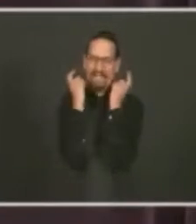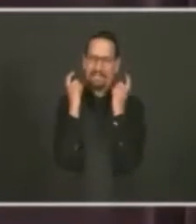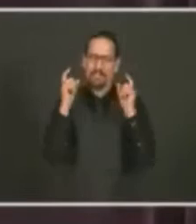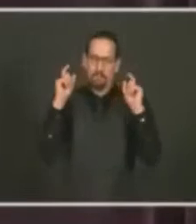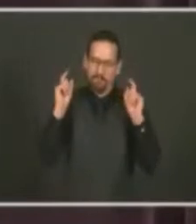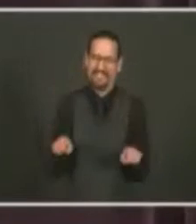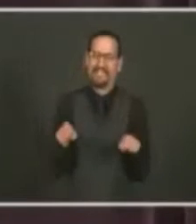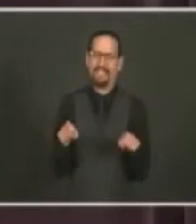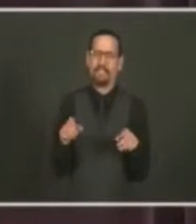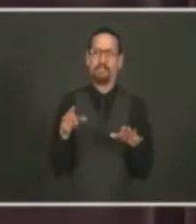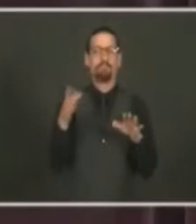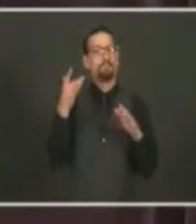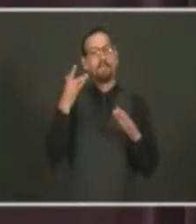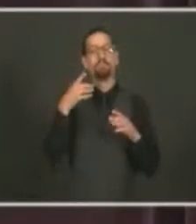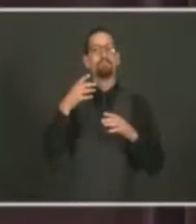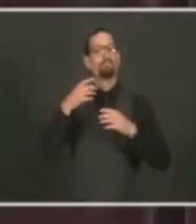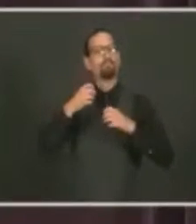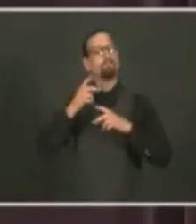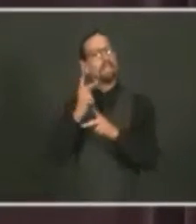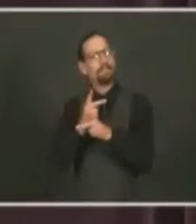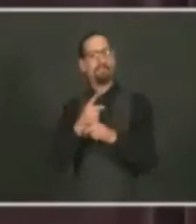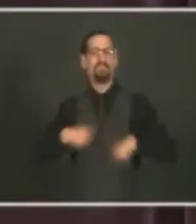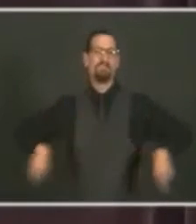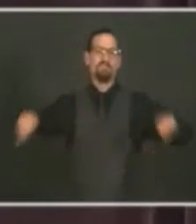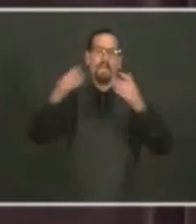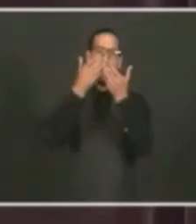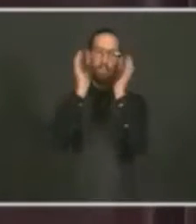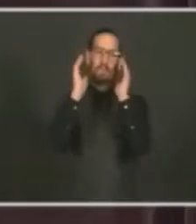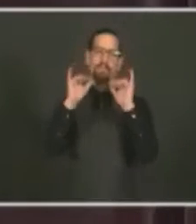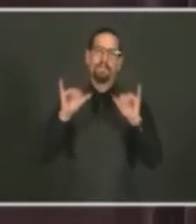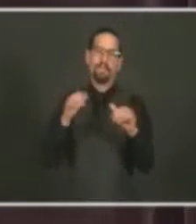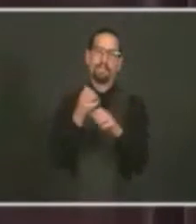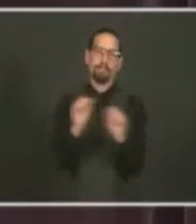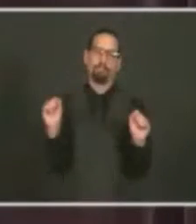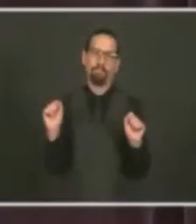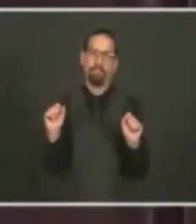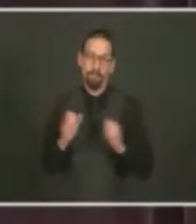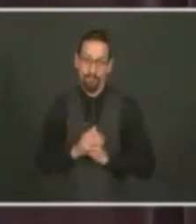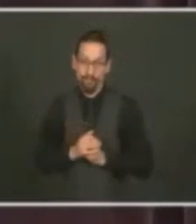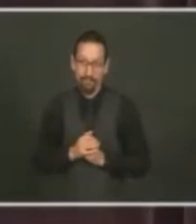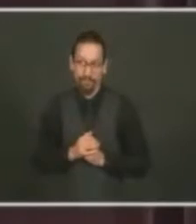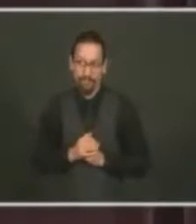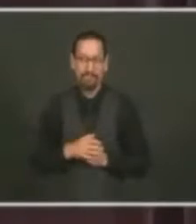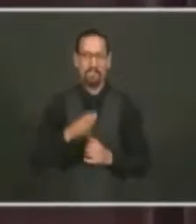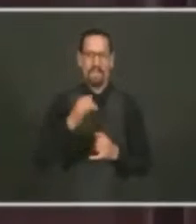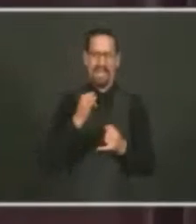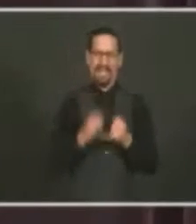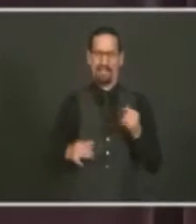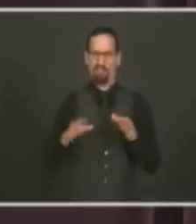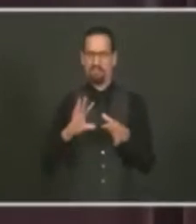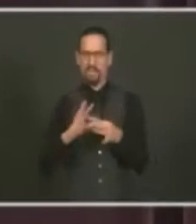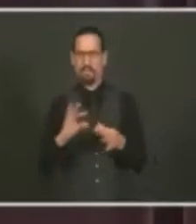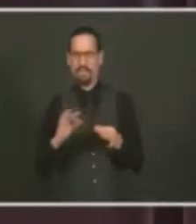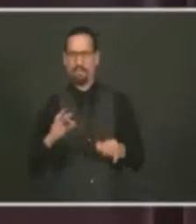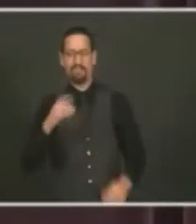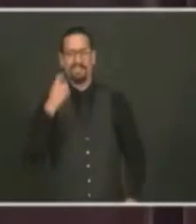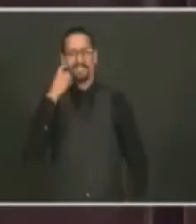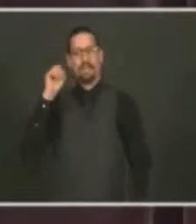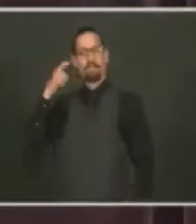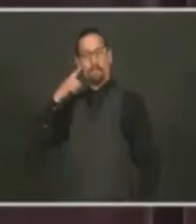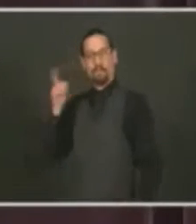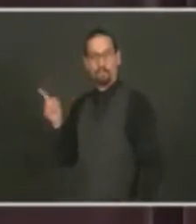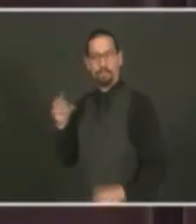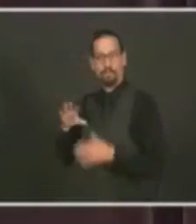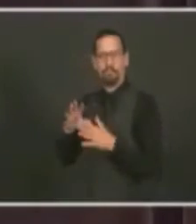make Halloween safe this year. And finally, as the governor said, and we cannot say enough, this is not